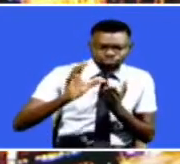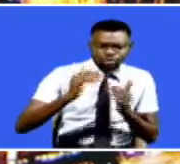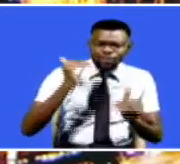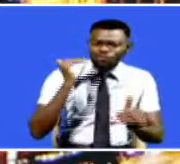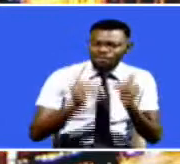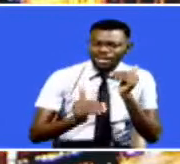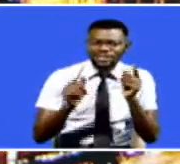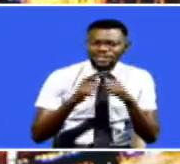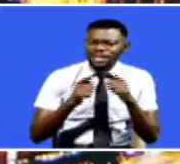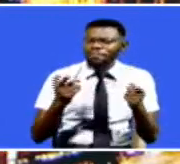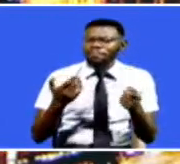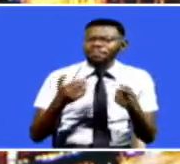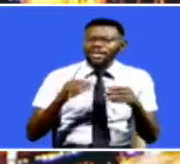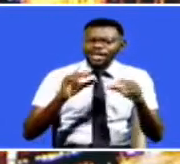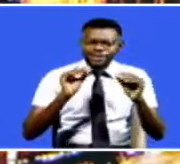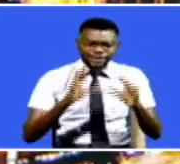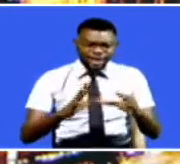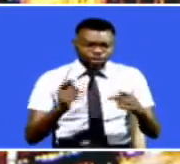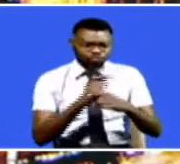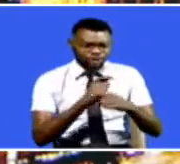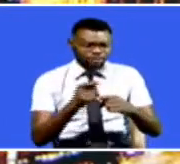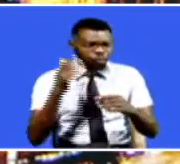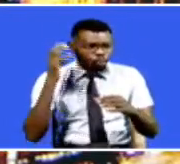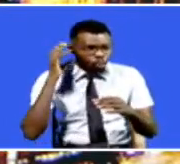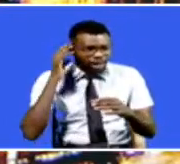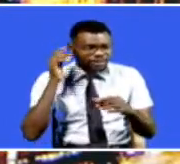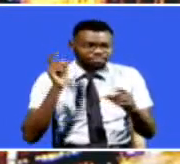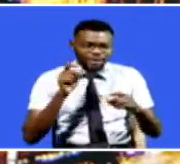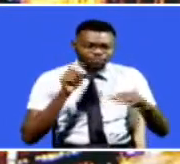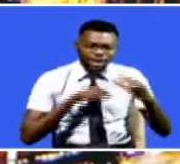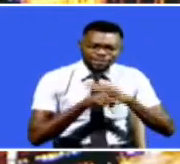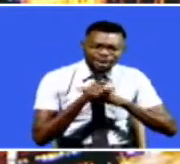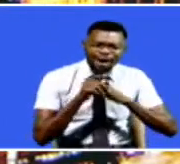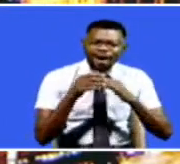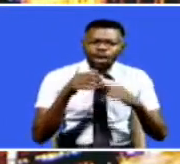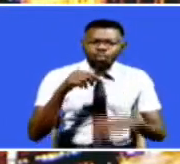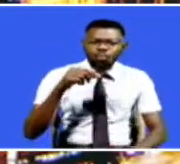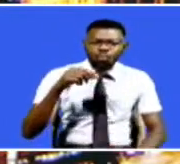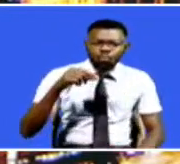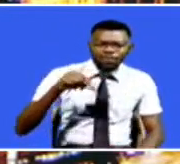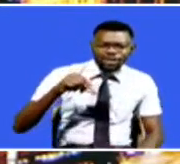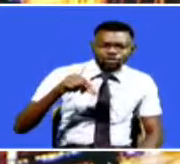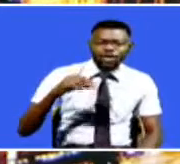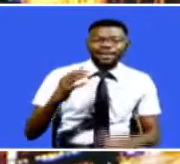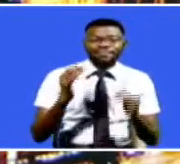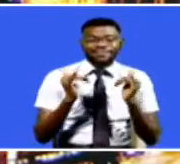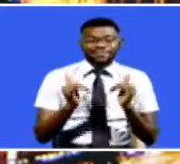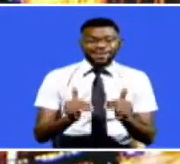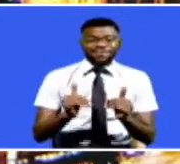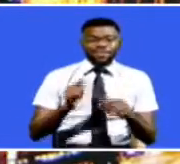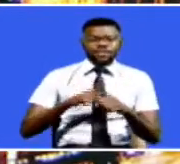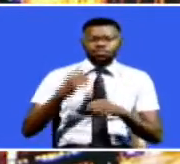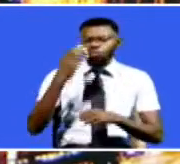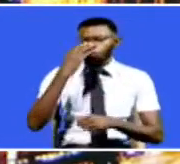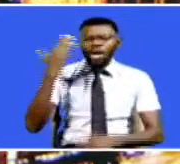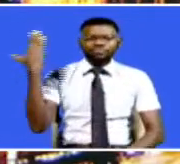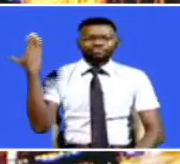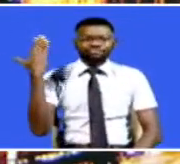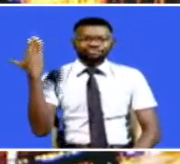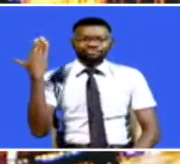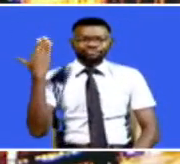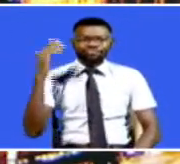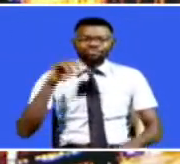entry points for teacher training colleges were the highlights of President William Ruto's State of the Nation address on